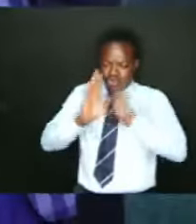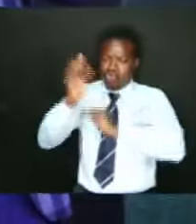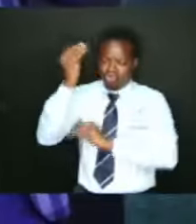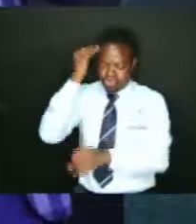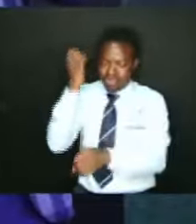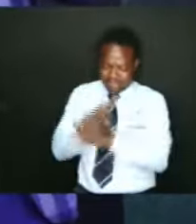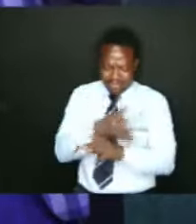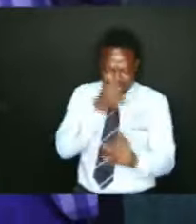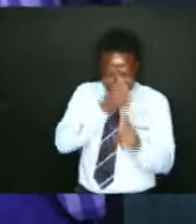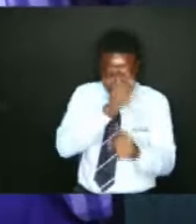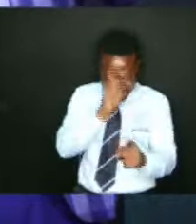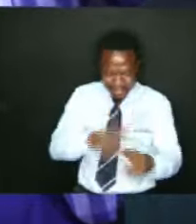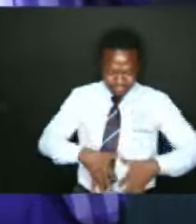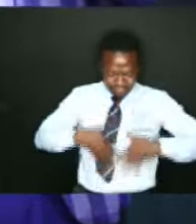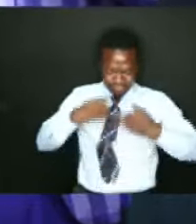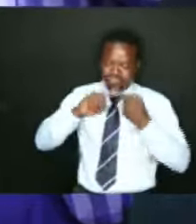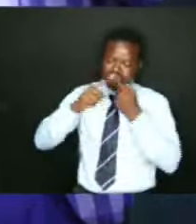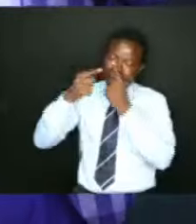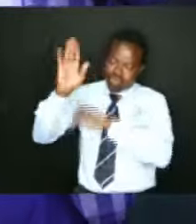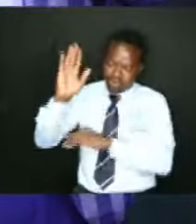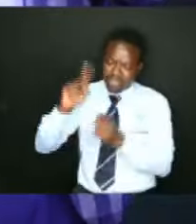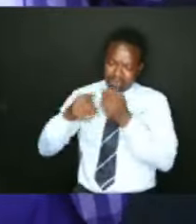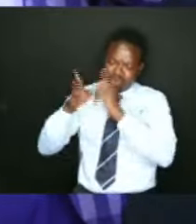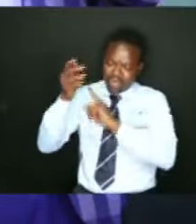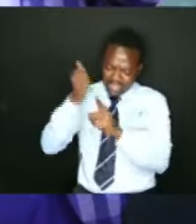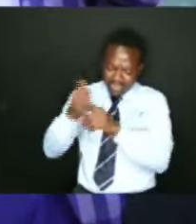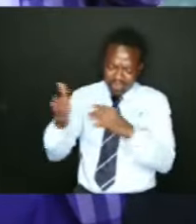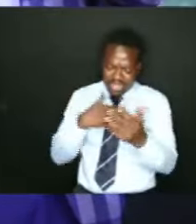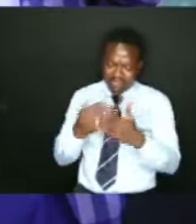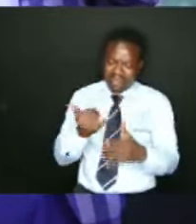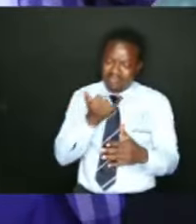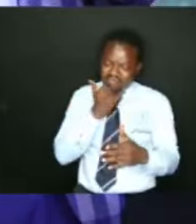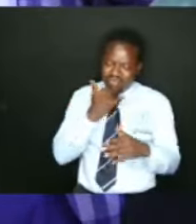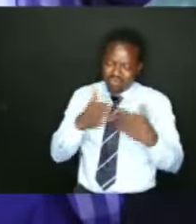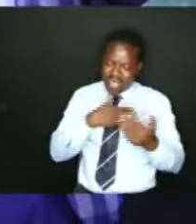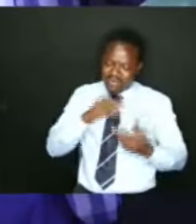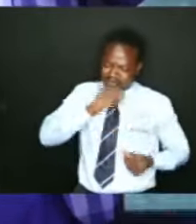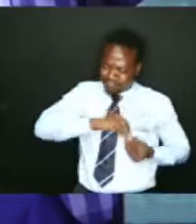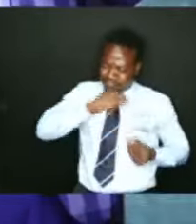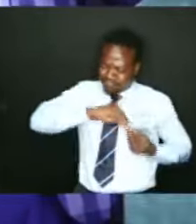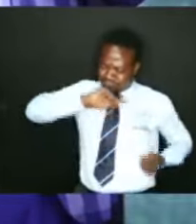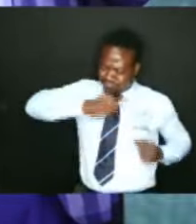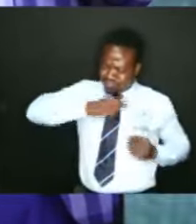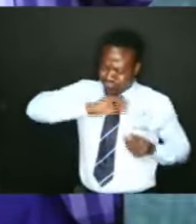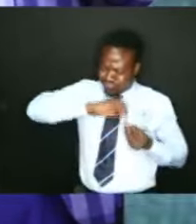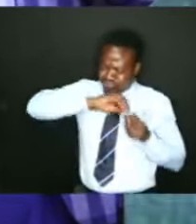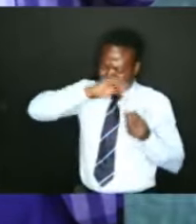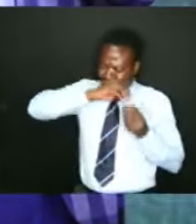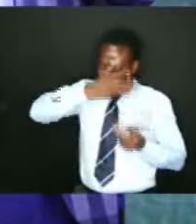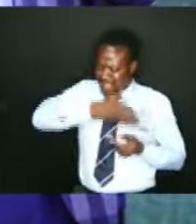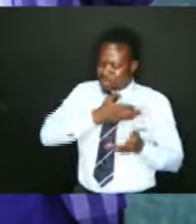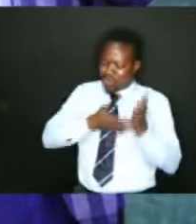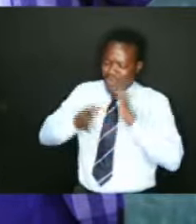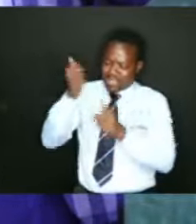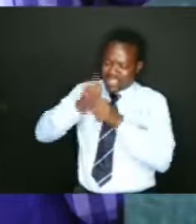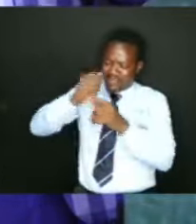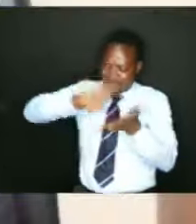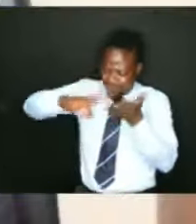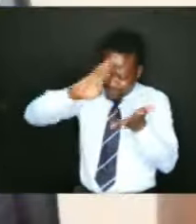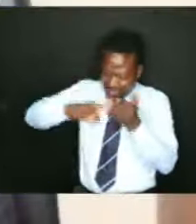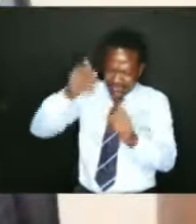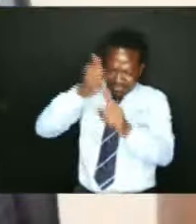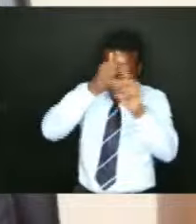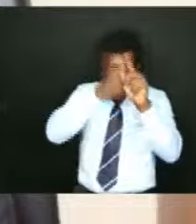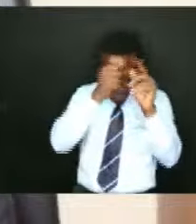hearts, our bitter hearts, the bitterness in our soul, the bitterness in our heart.